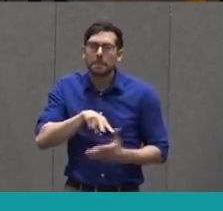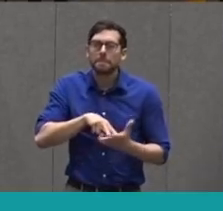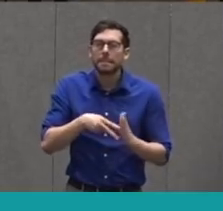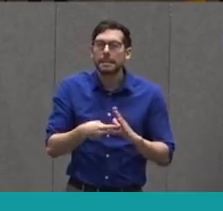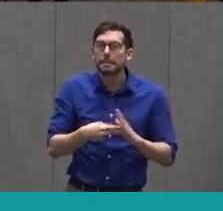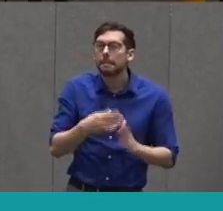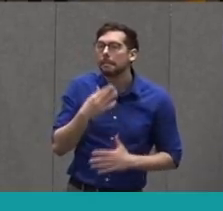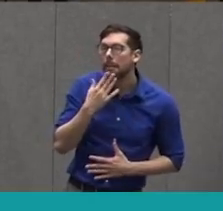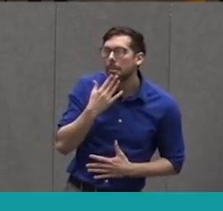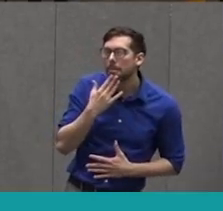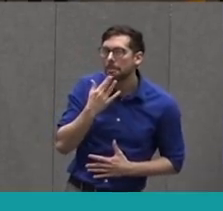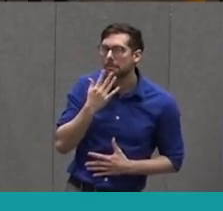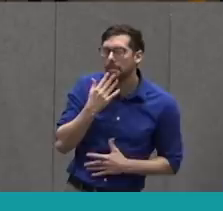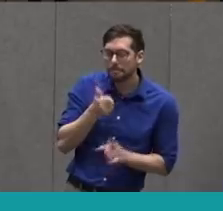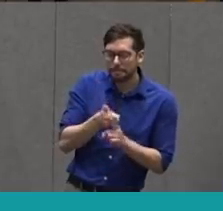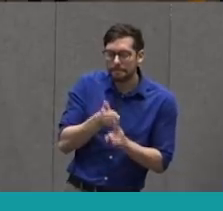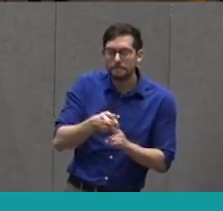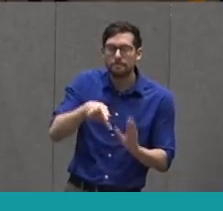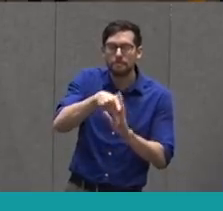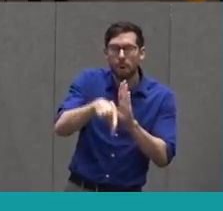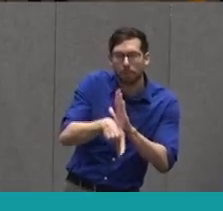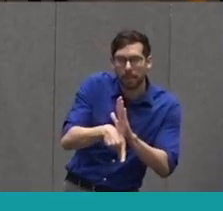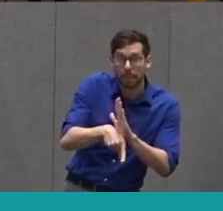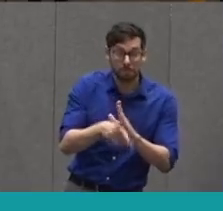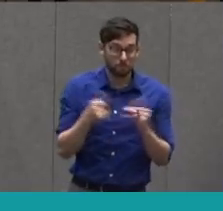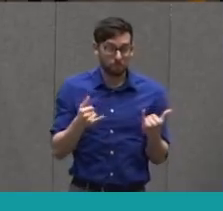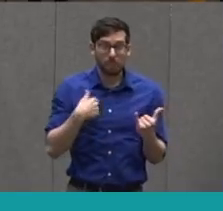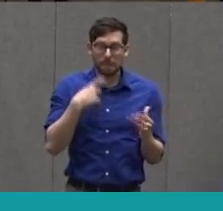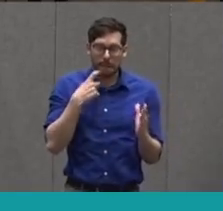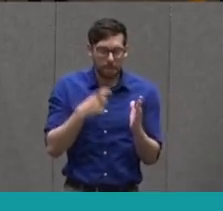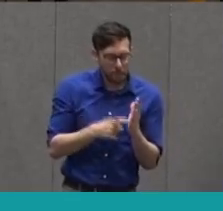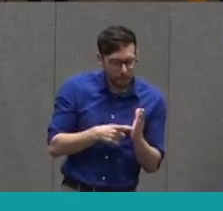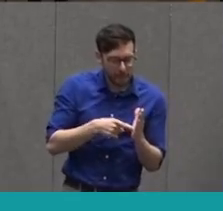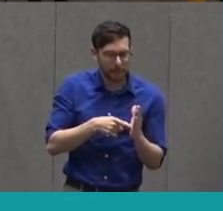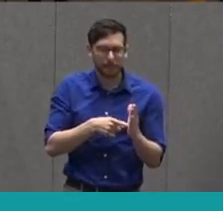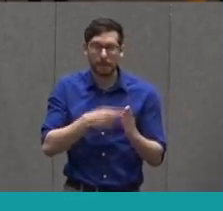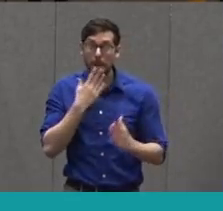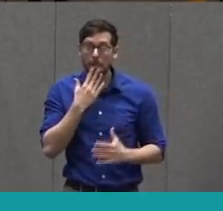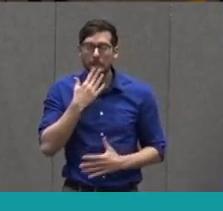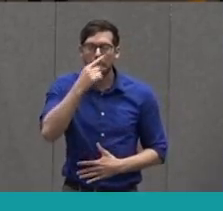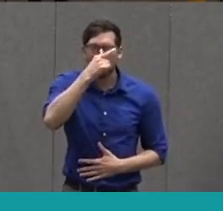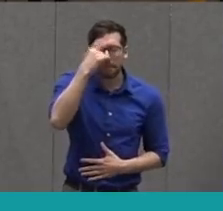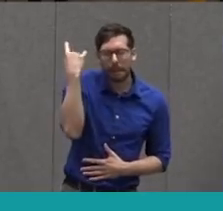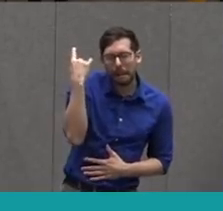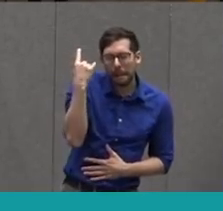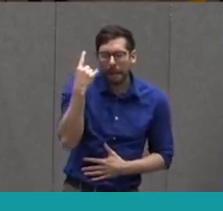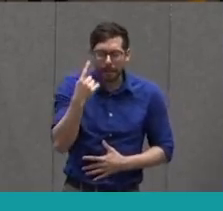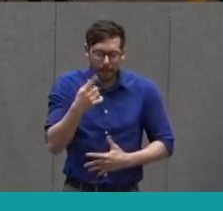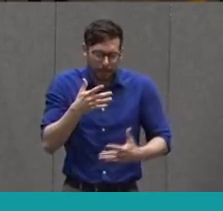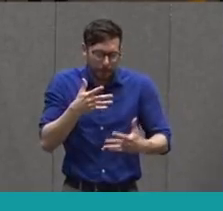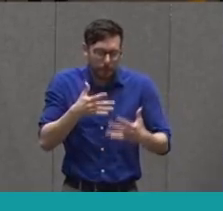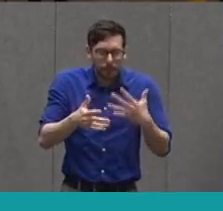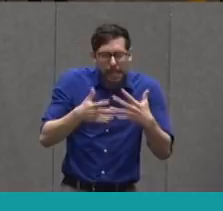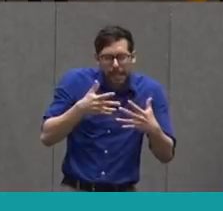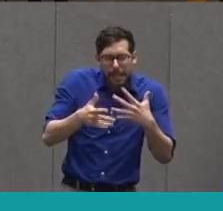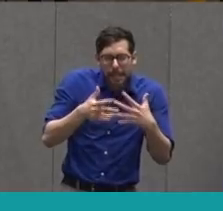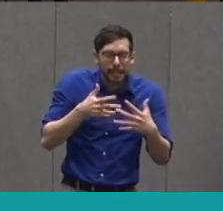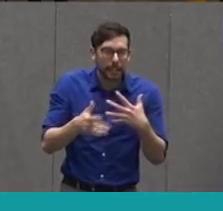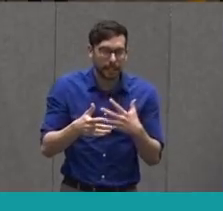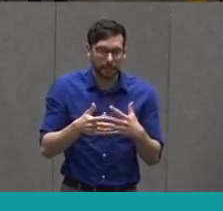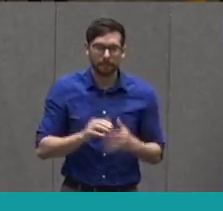it is black, maybe dark gray. Another one of its properties is its